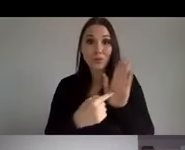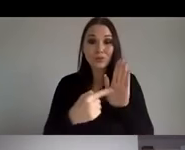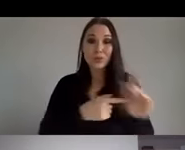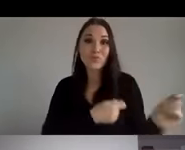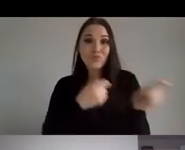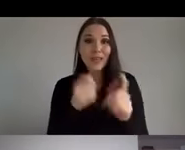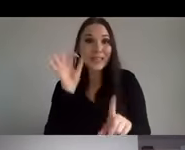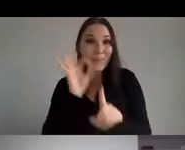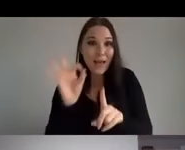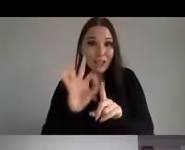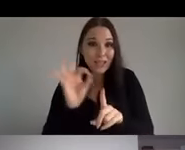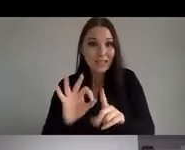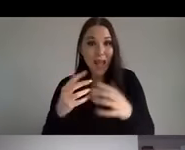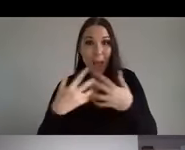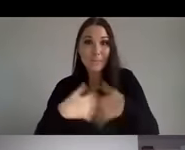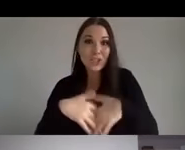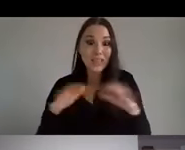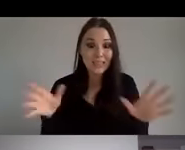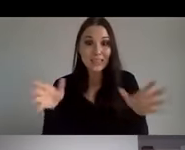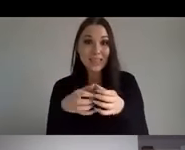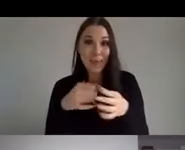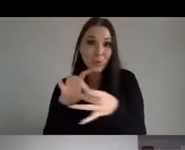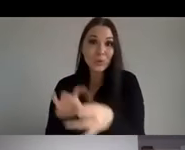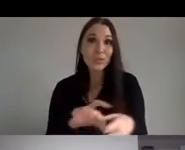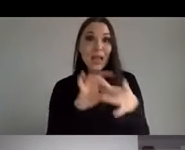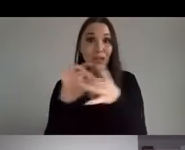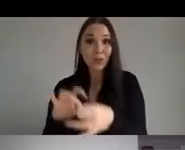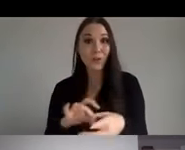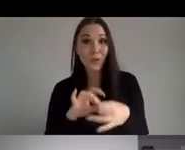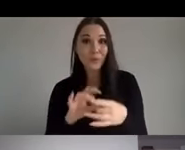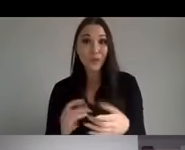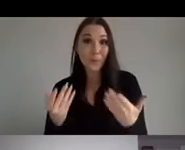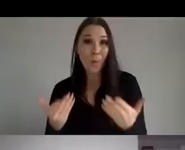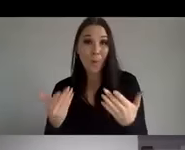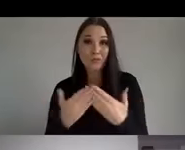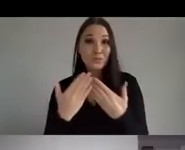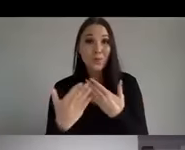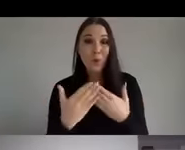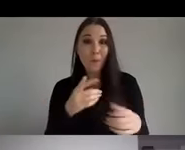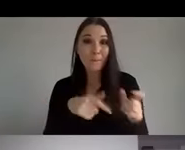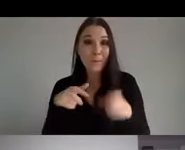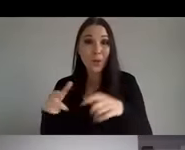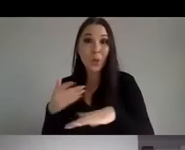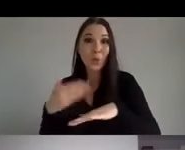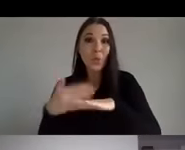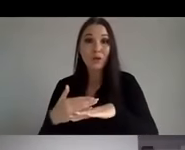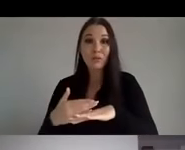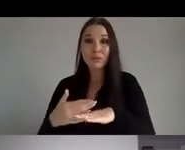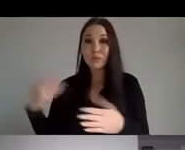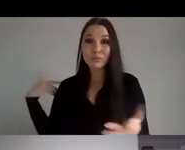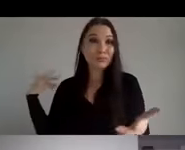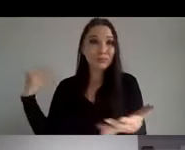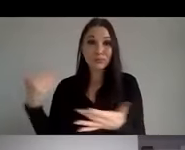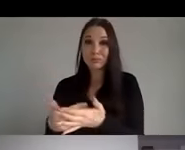learning guys together, because the safety specialists, and those are at the moment more people worked for long years in the avionics,